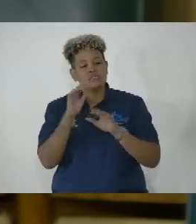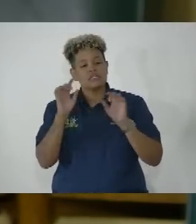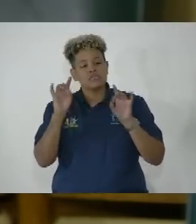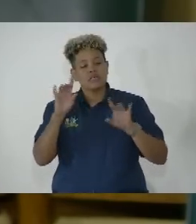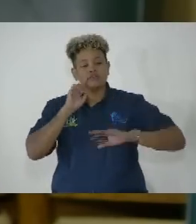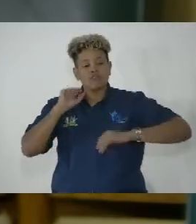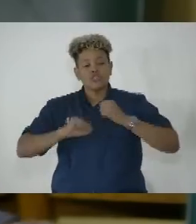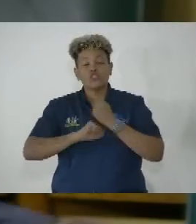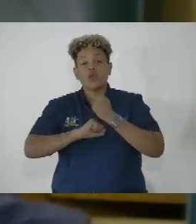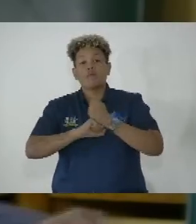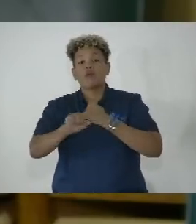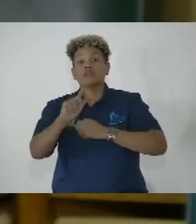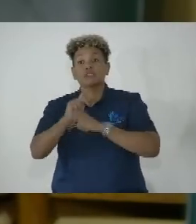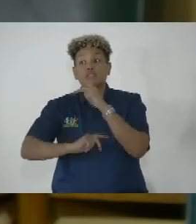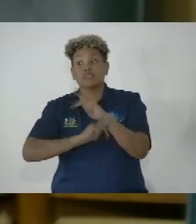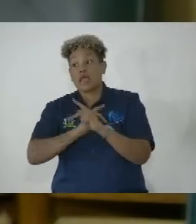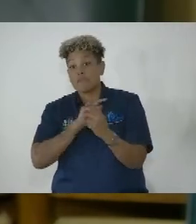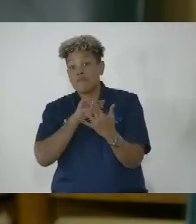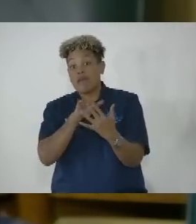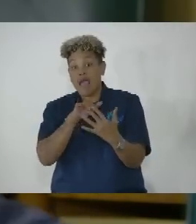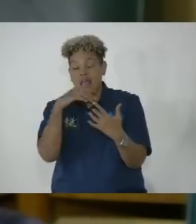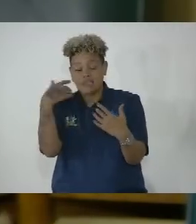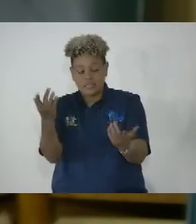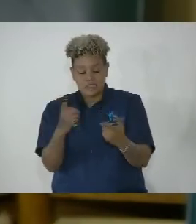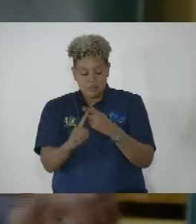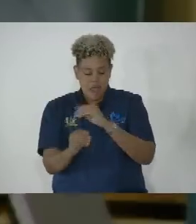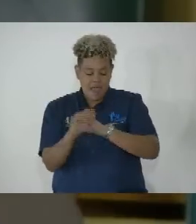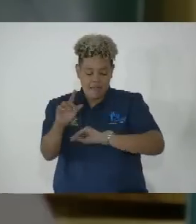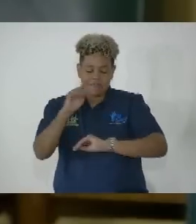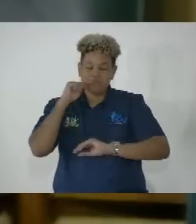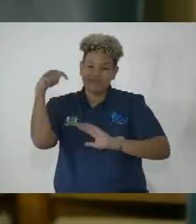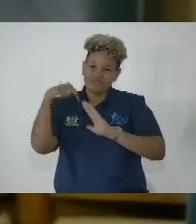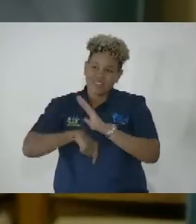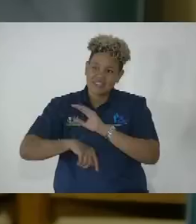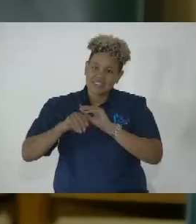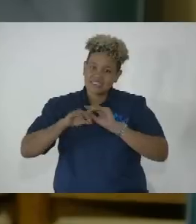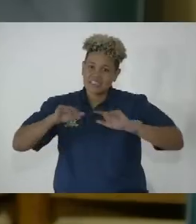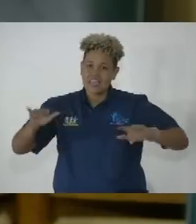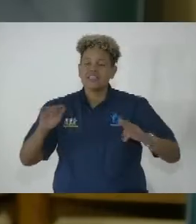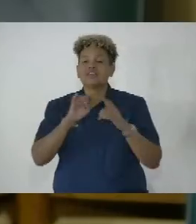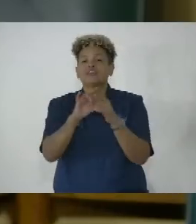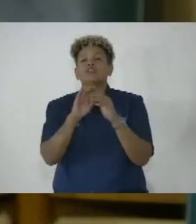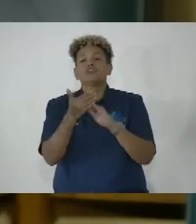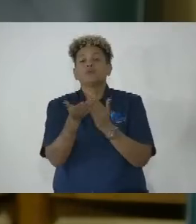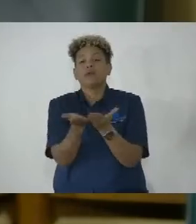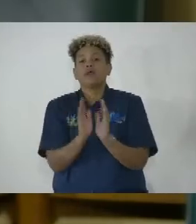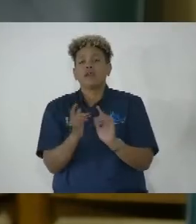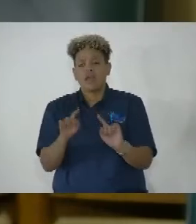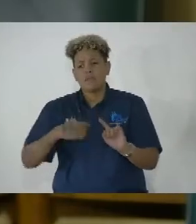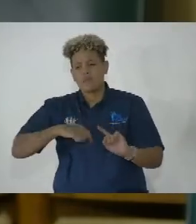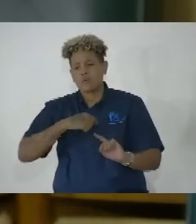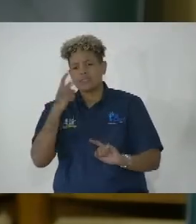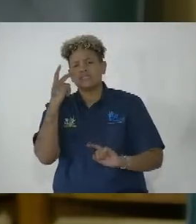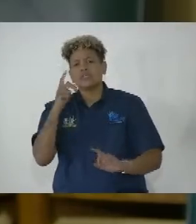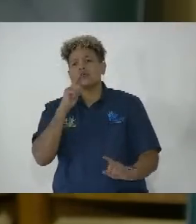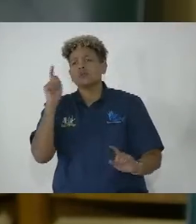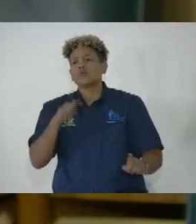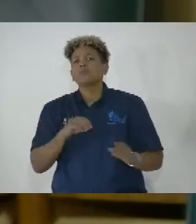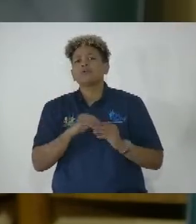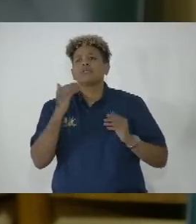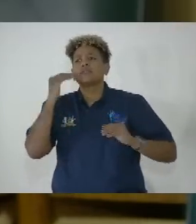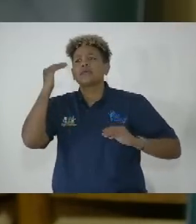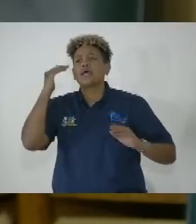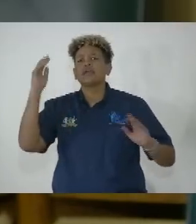support the type of violence and its extent across the island. We see reported in the